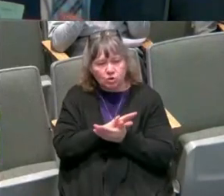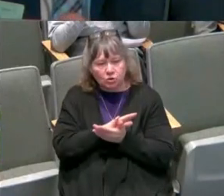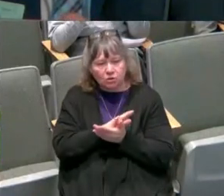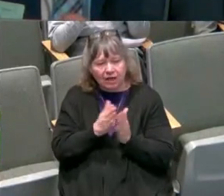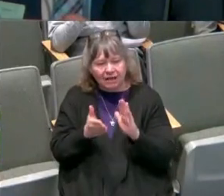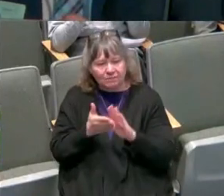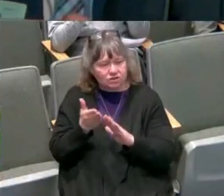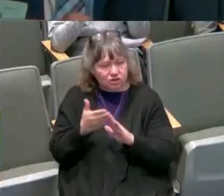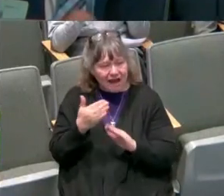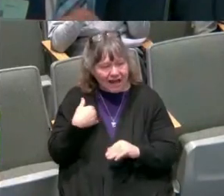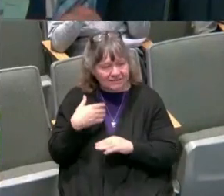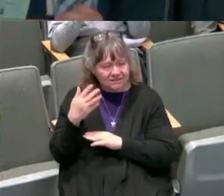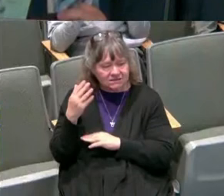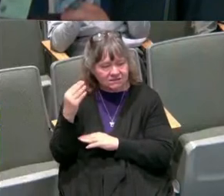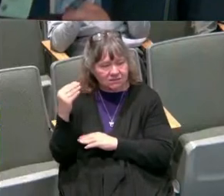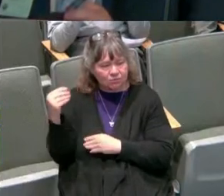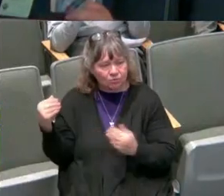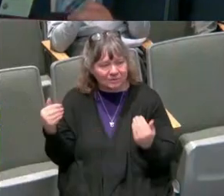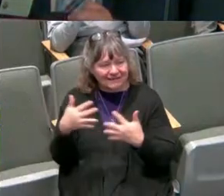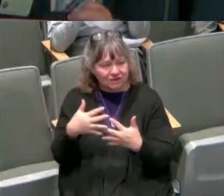got a presentation